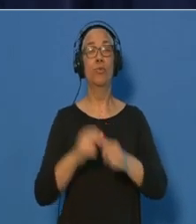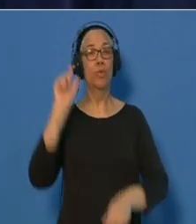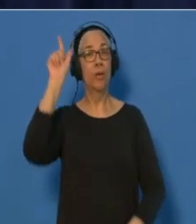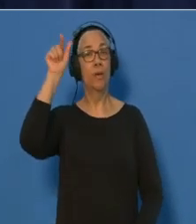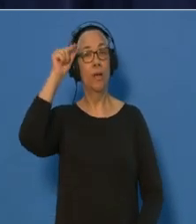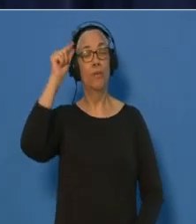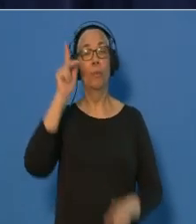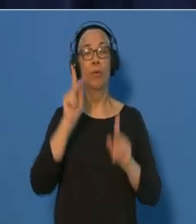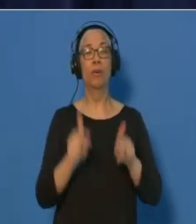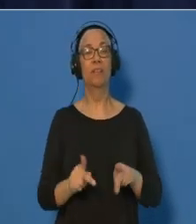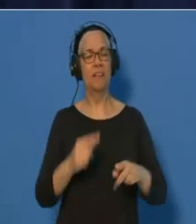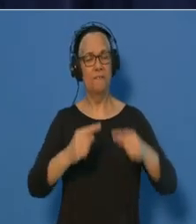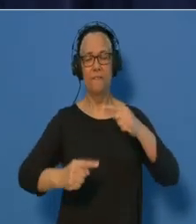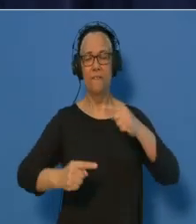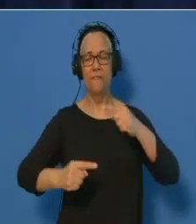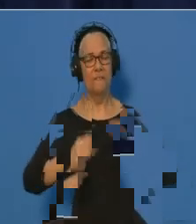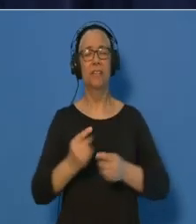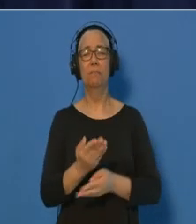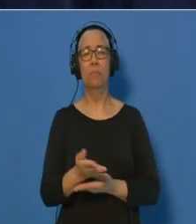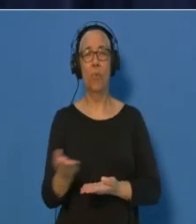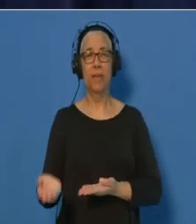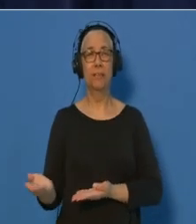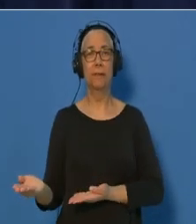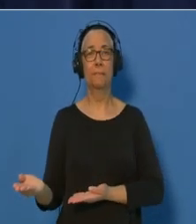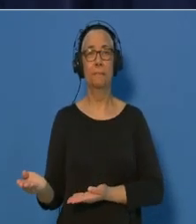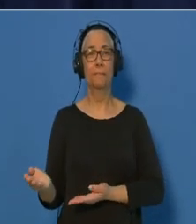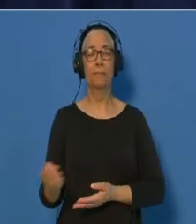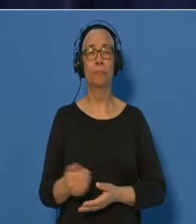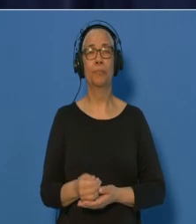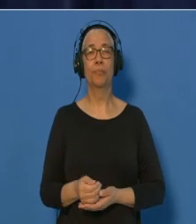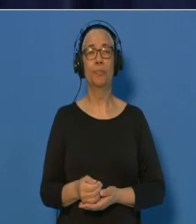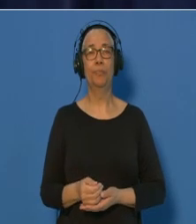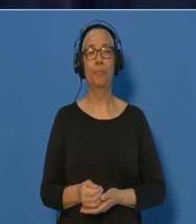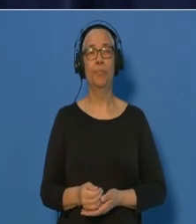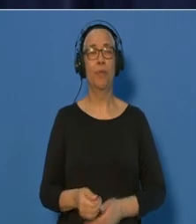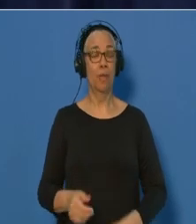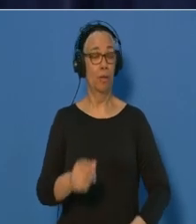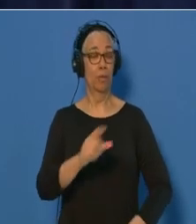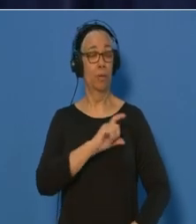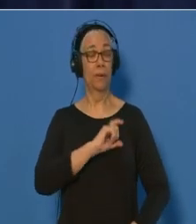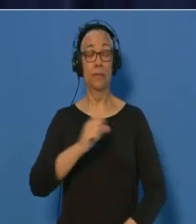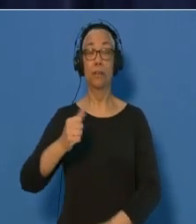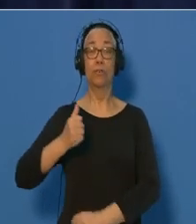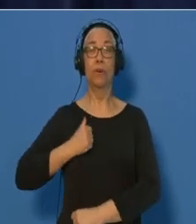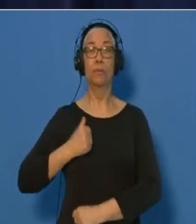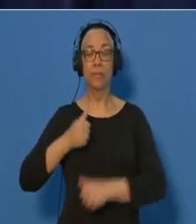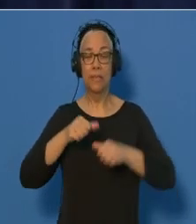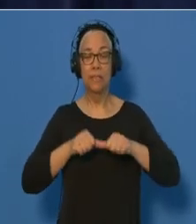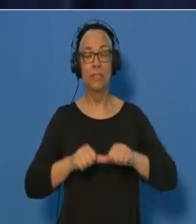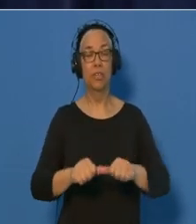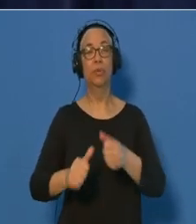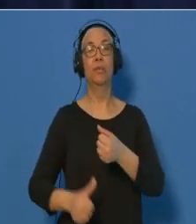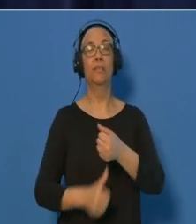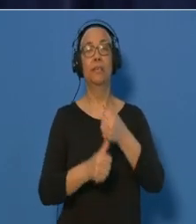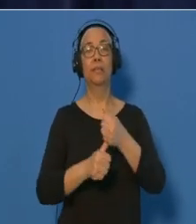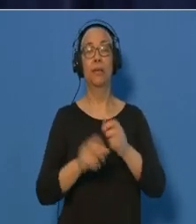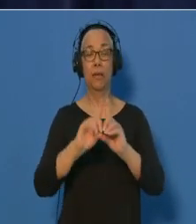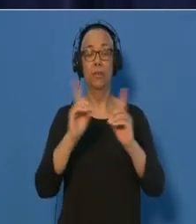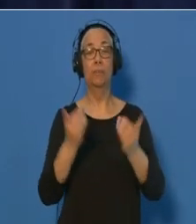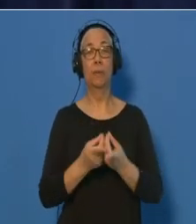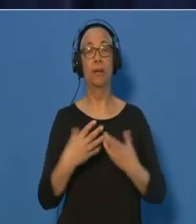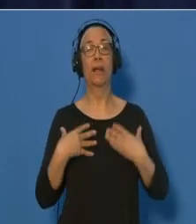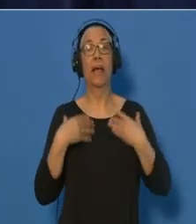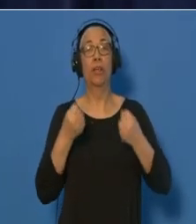in a variety of capacities. The Royal Bermuda Regiment and the Bermuda Police Service continue to assist the Department of Health with